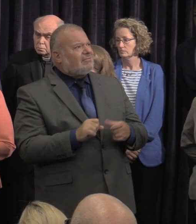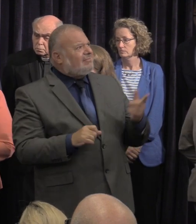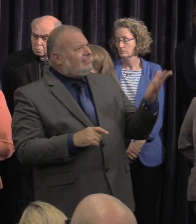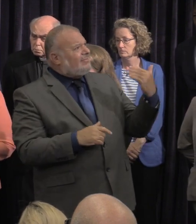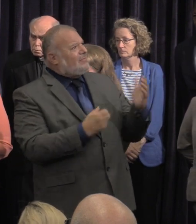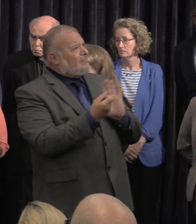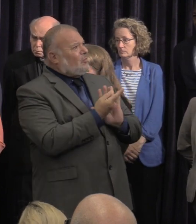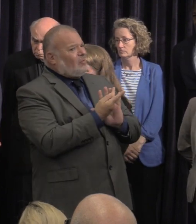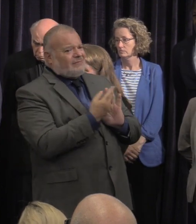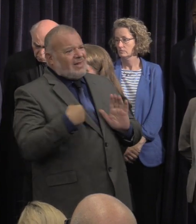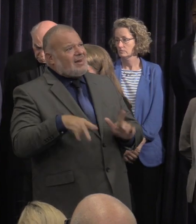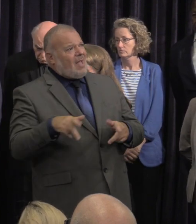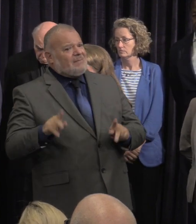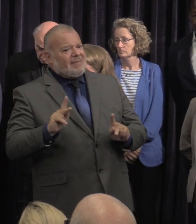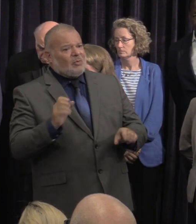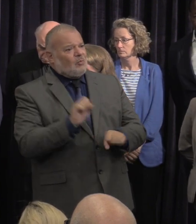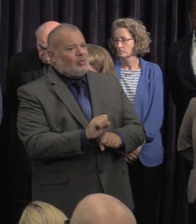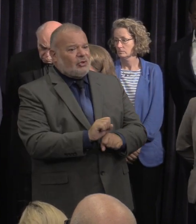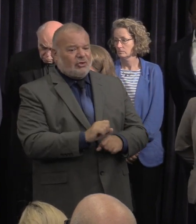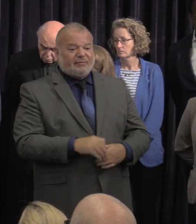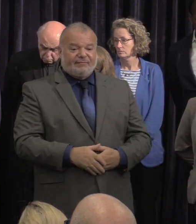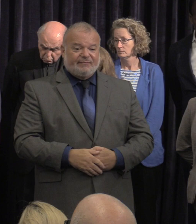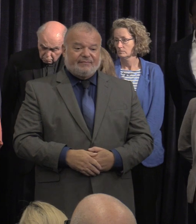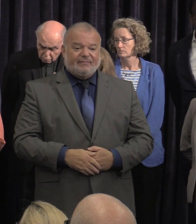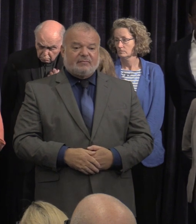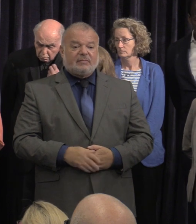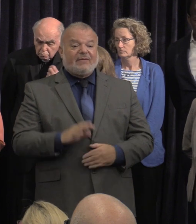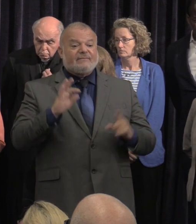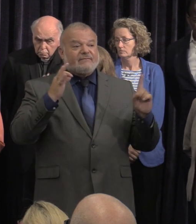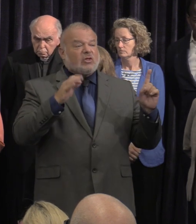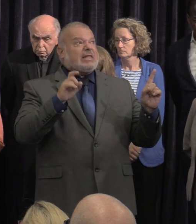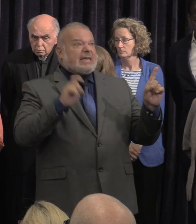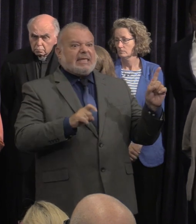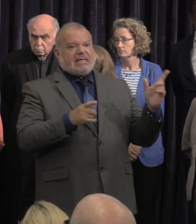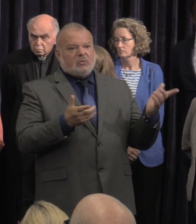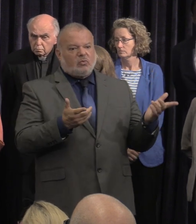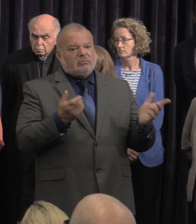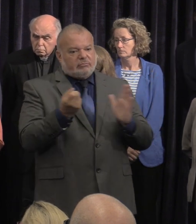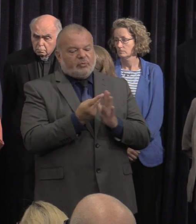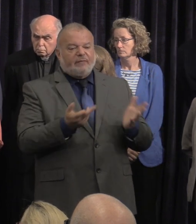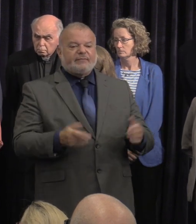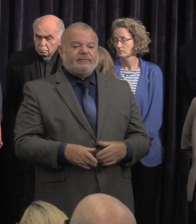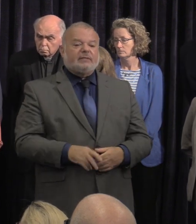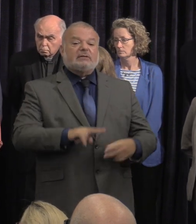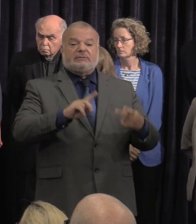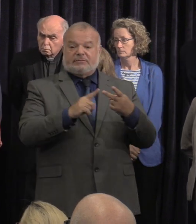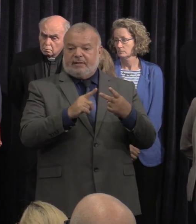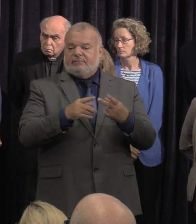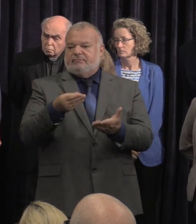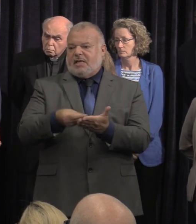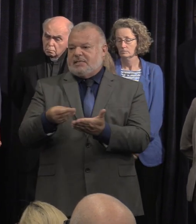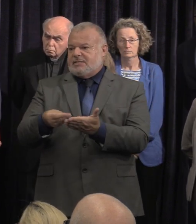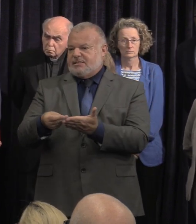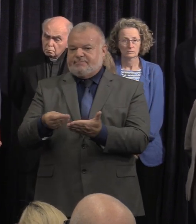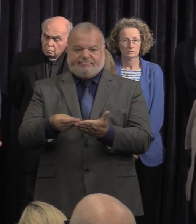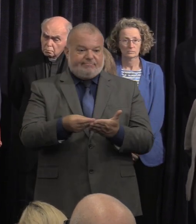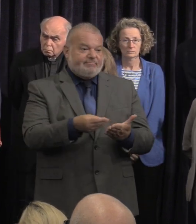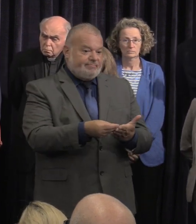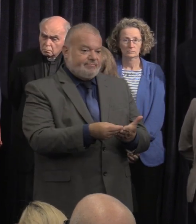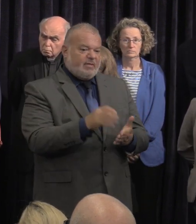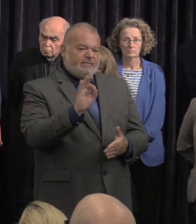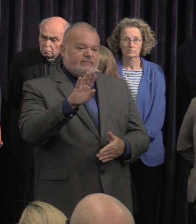as quickly as possible. We need that from the federal government. We also need funding. We've talked about